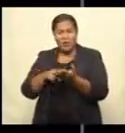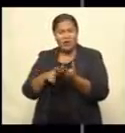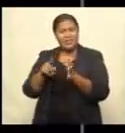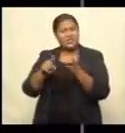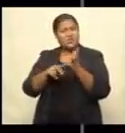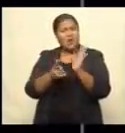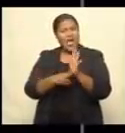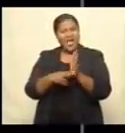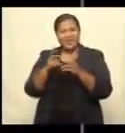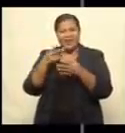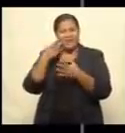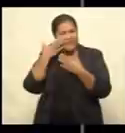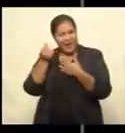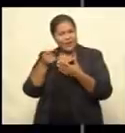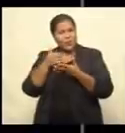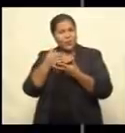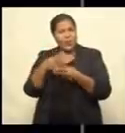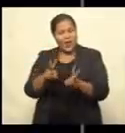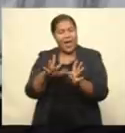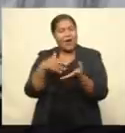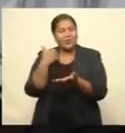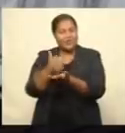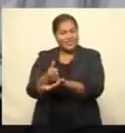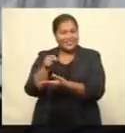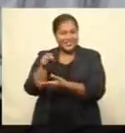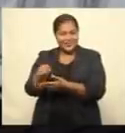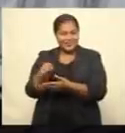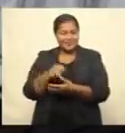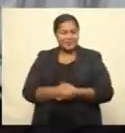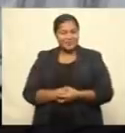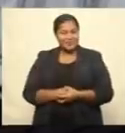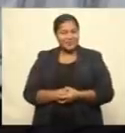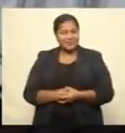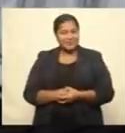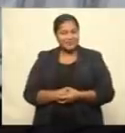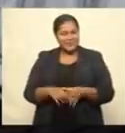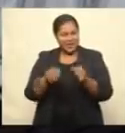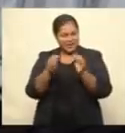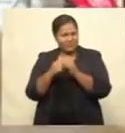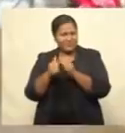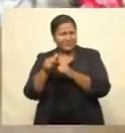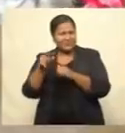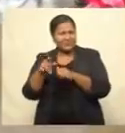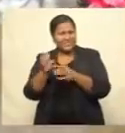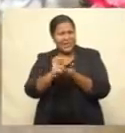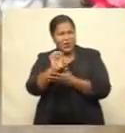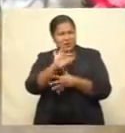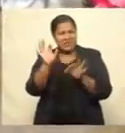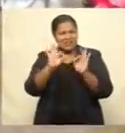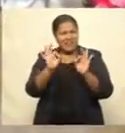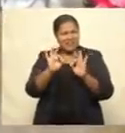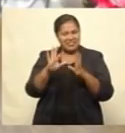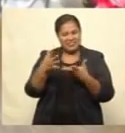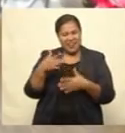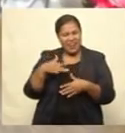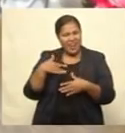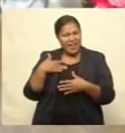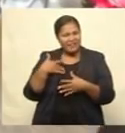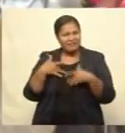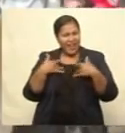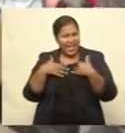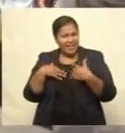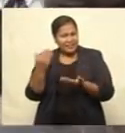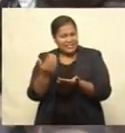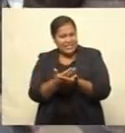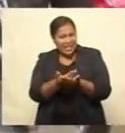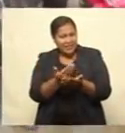assist those in the grey economy. The informal economy does not have access to life savings, hindering their ability